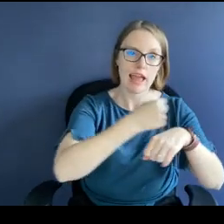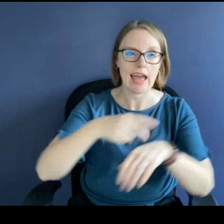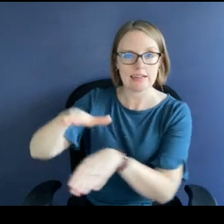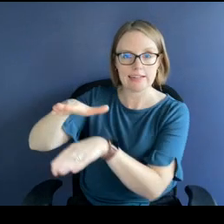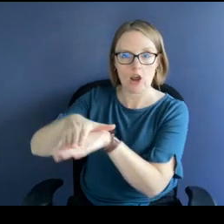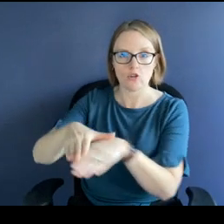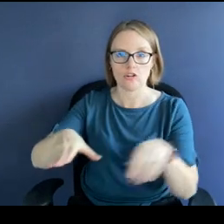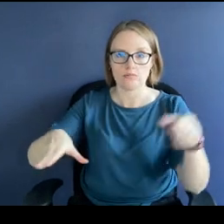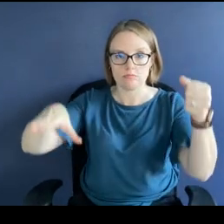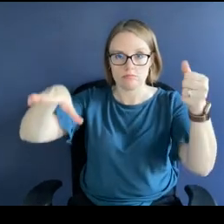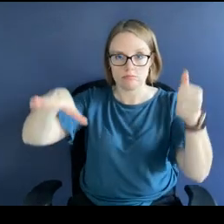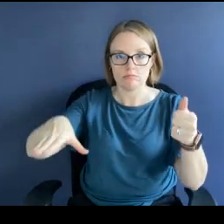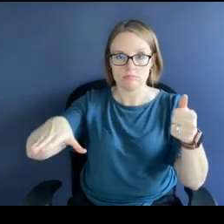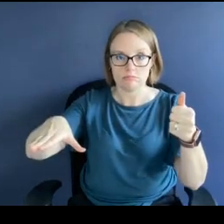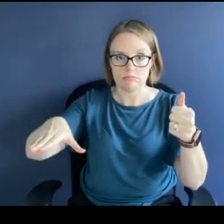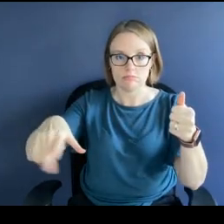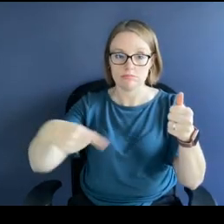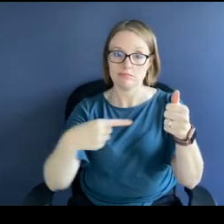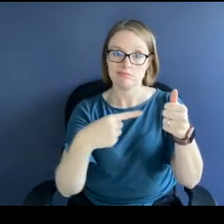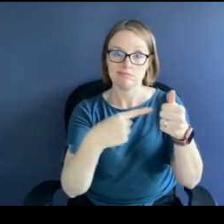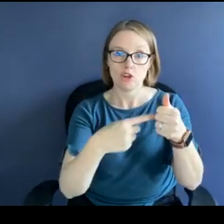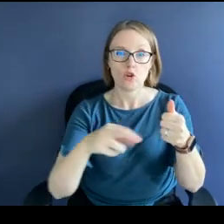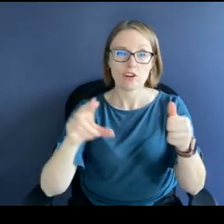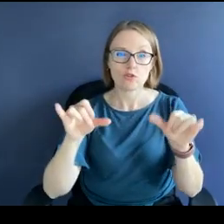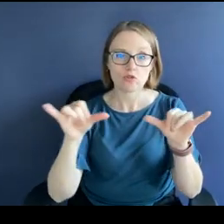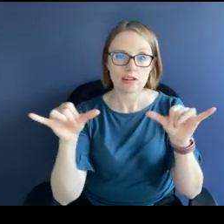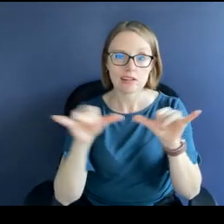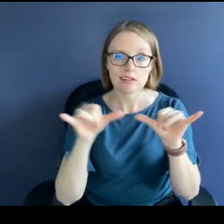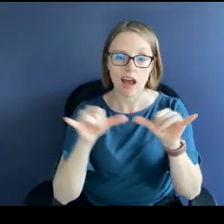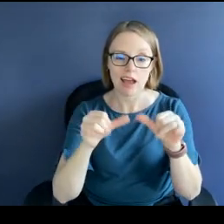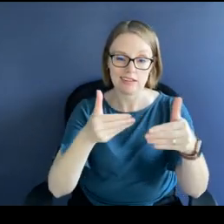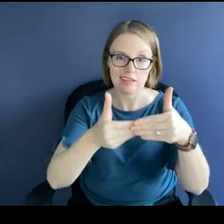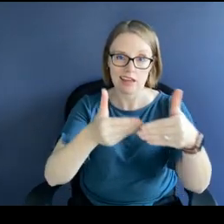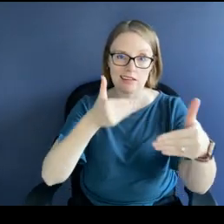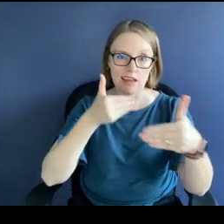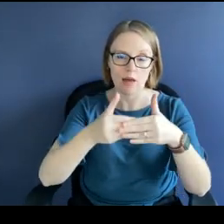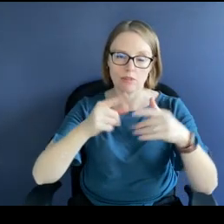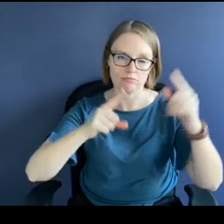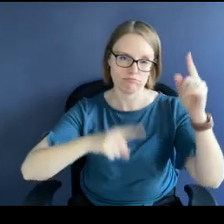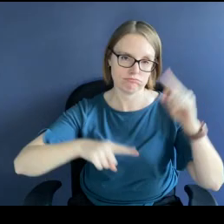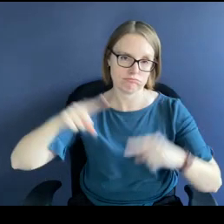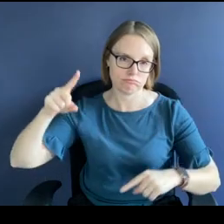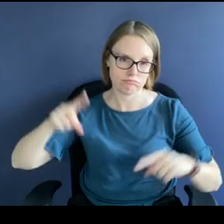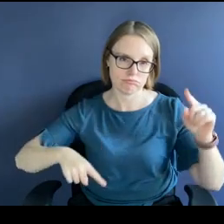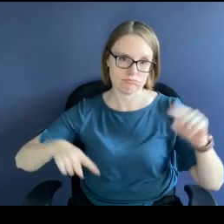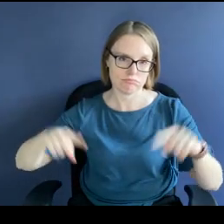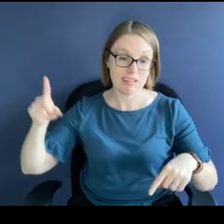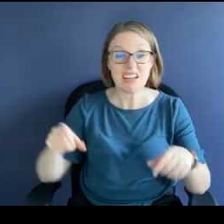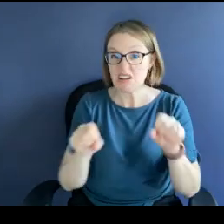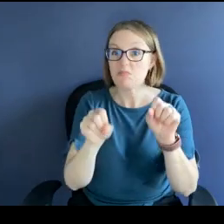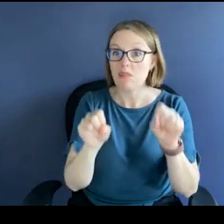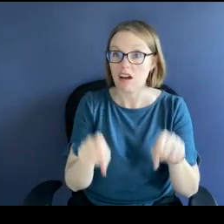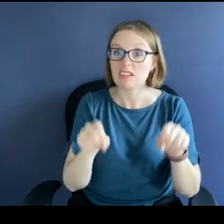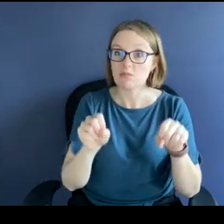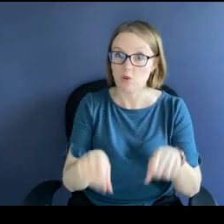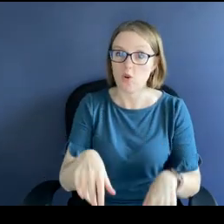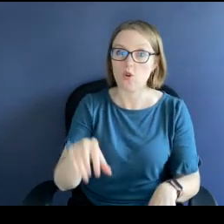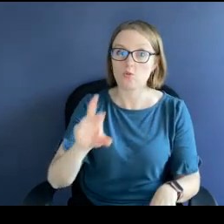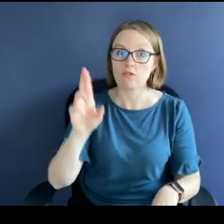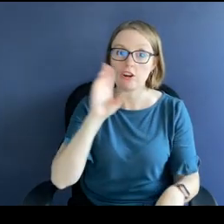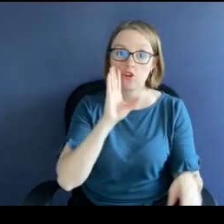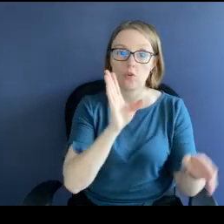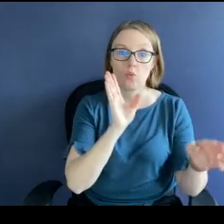Refrigerators vary significantly in depth, and they may extend up to 8